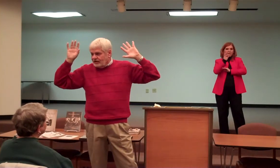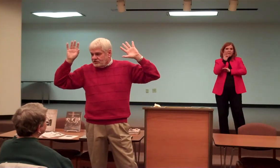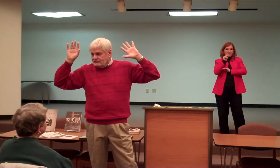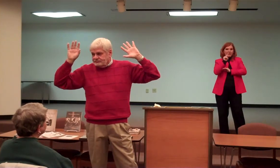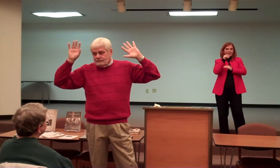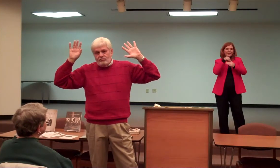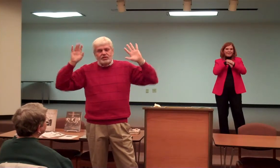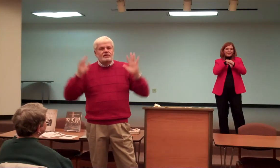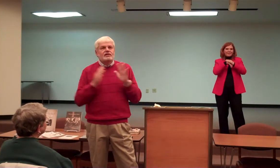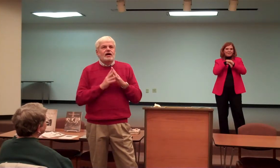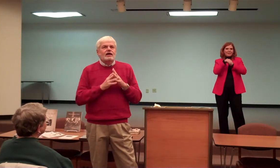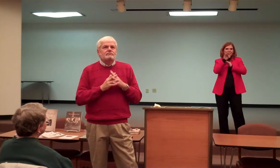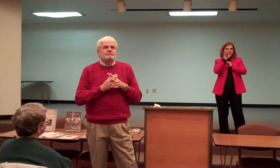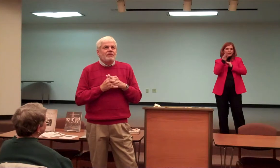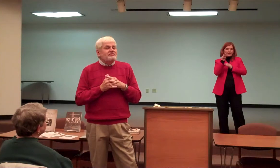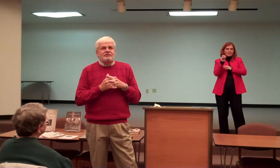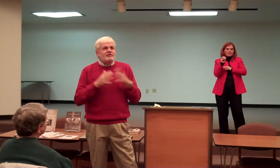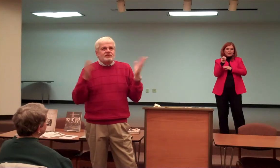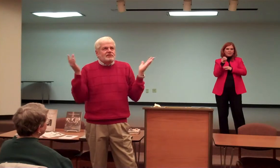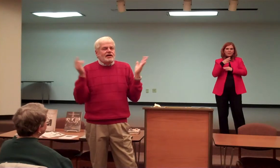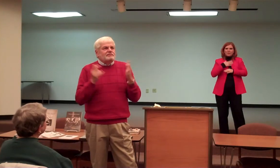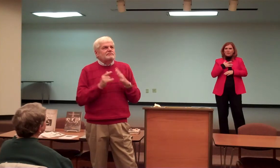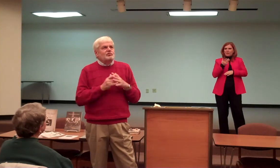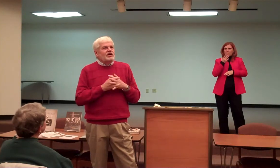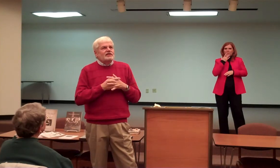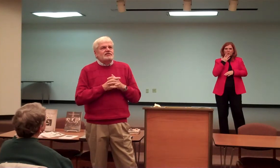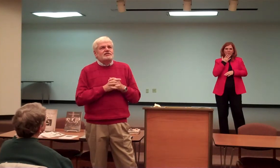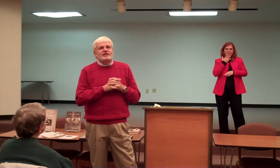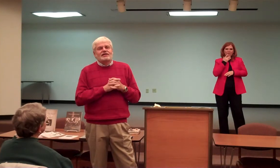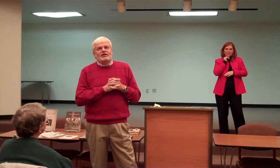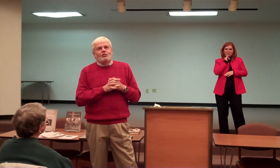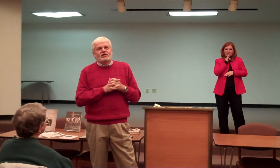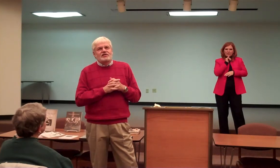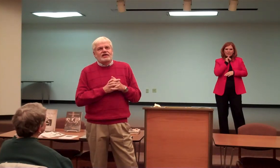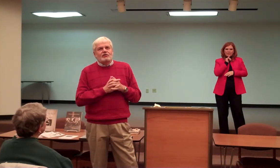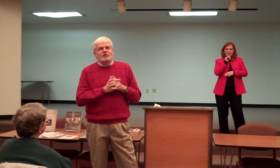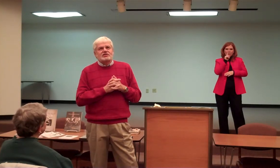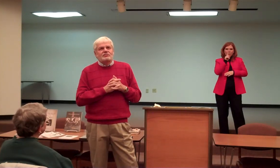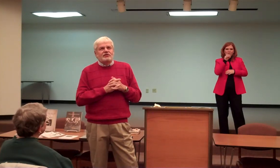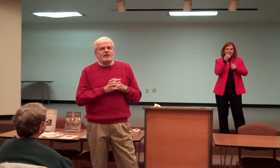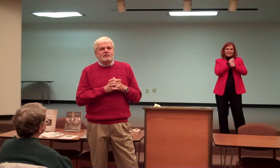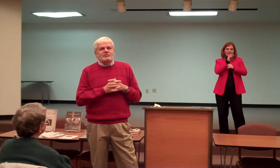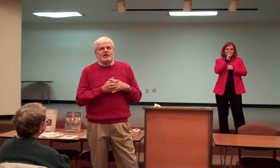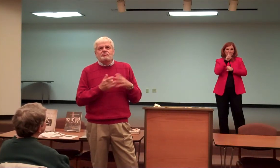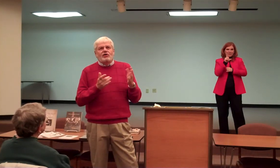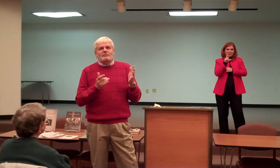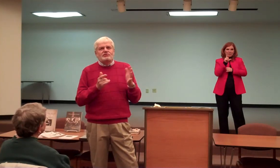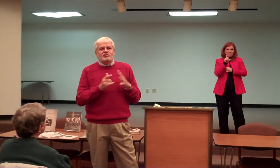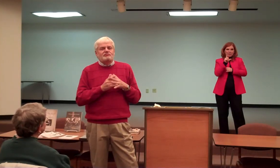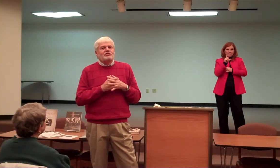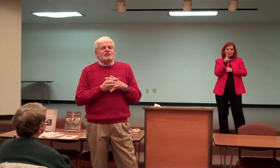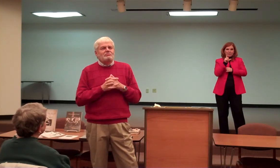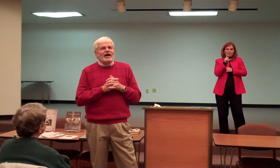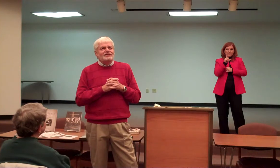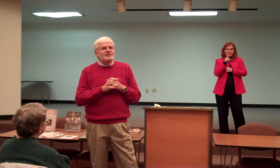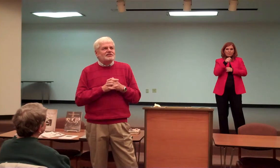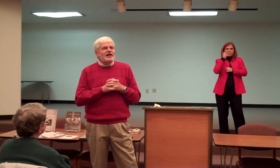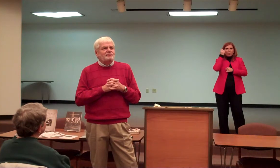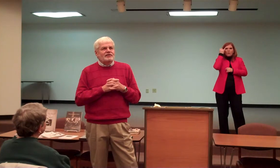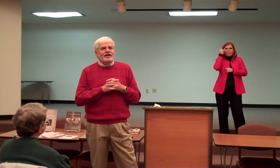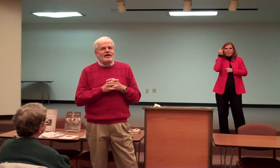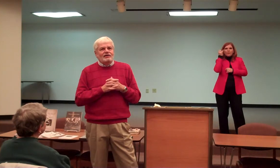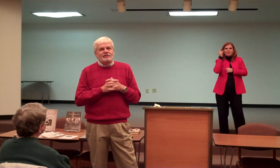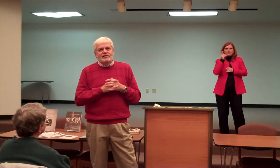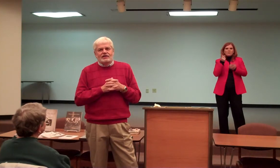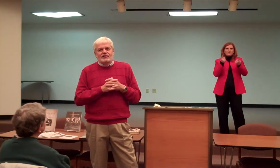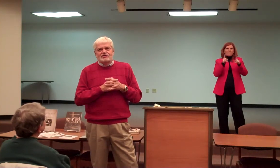1960 election. My favorite is one taken at West Liberty, impromptu. If you can imagine this